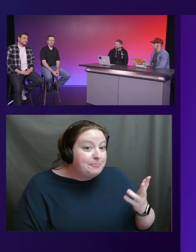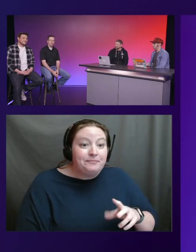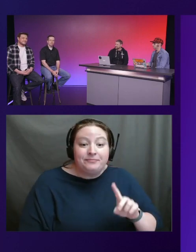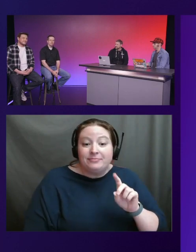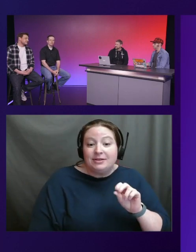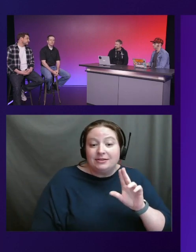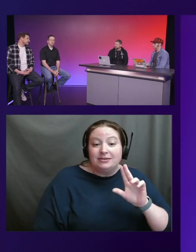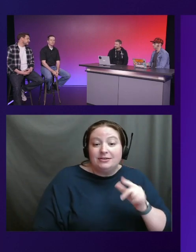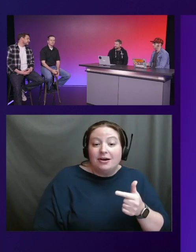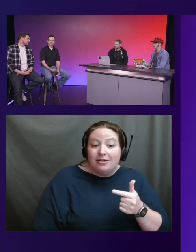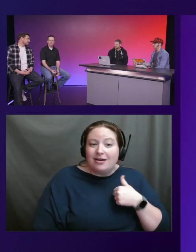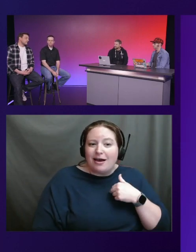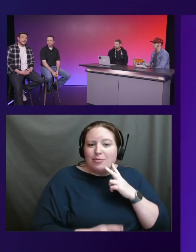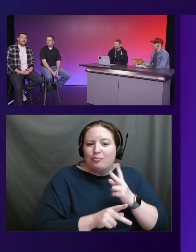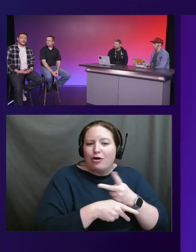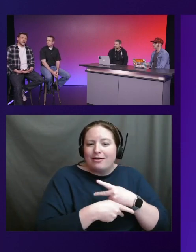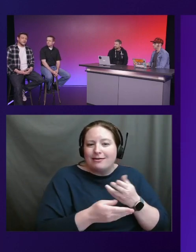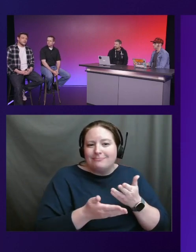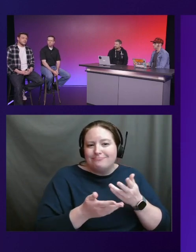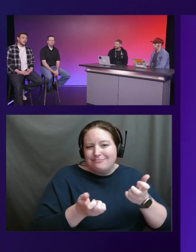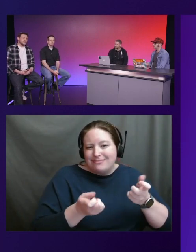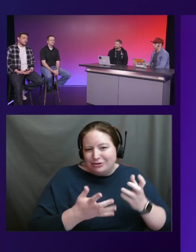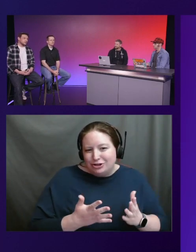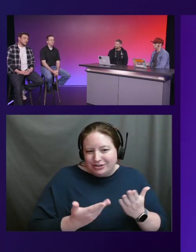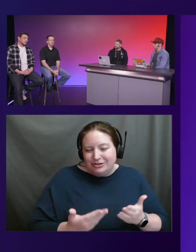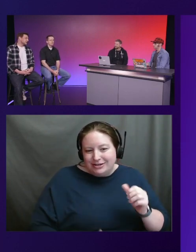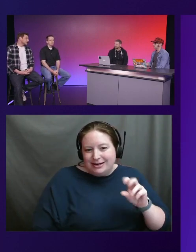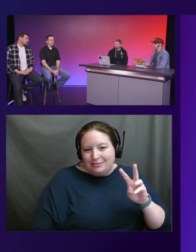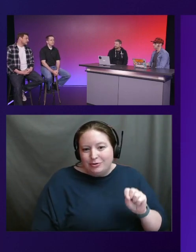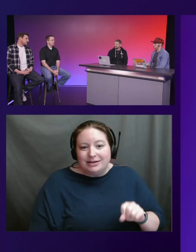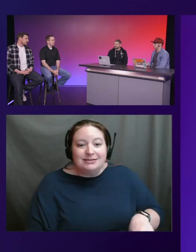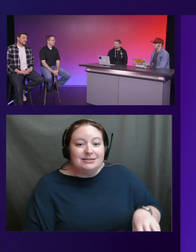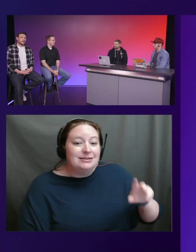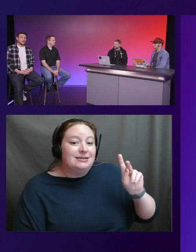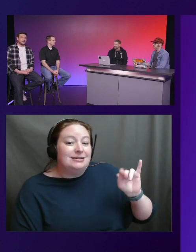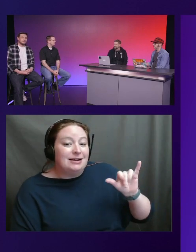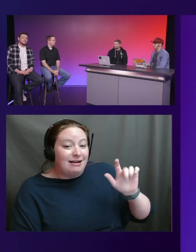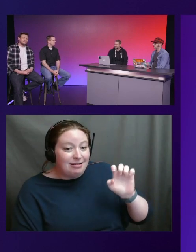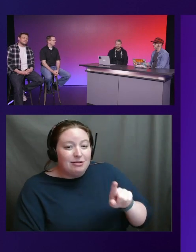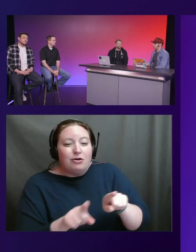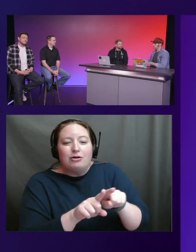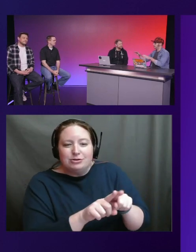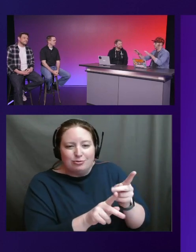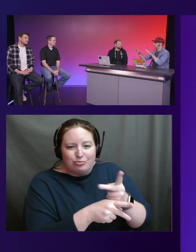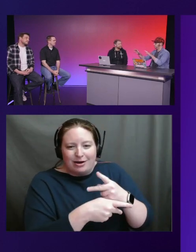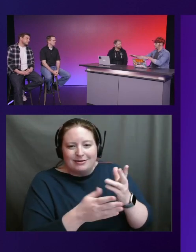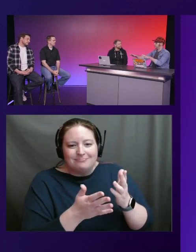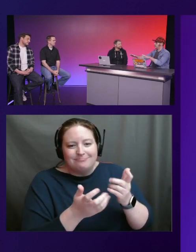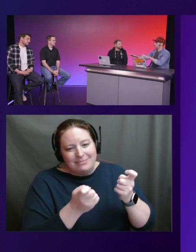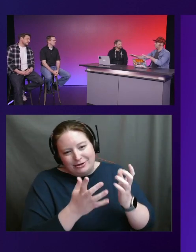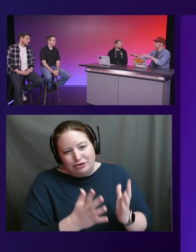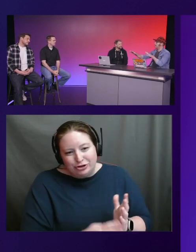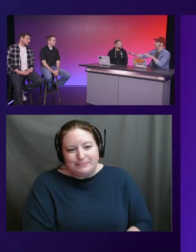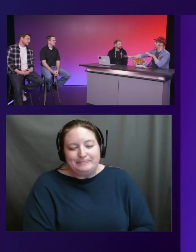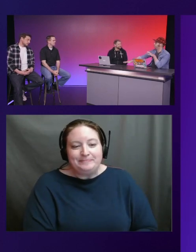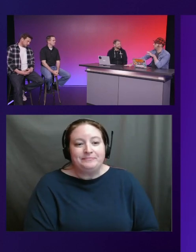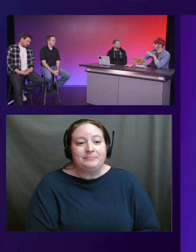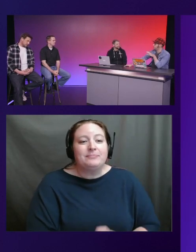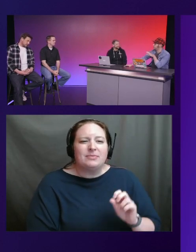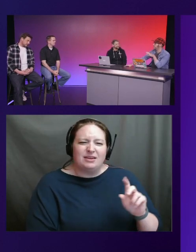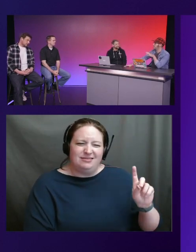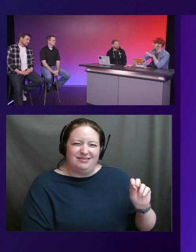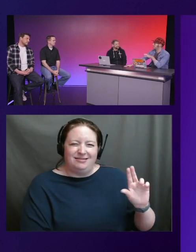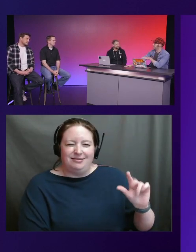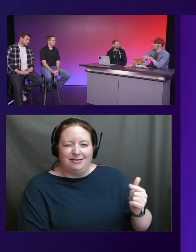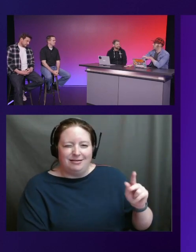I'm a product manager here at AWS. And Kyle Seaman, also a product manager with Harry's team. All right, now, Doug and Kyle, we're going to get back to you